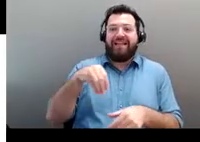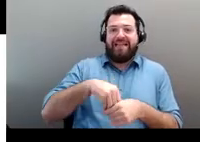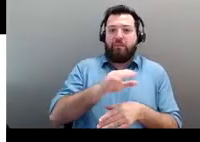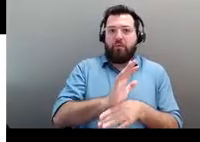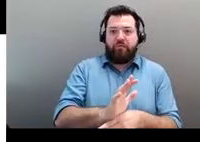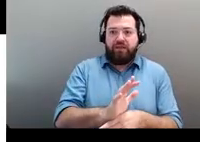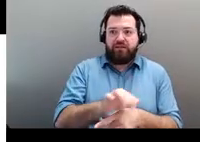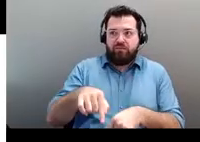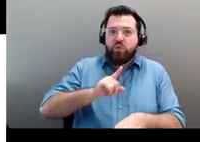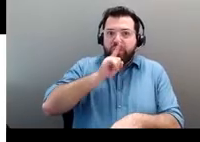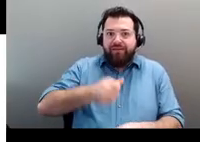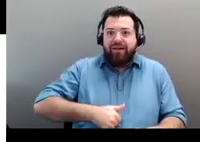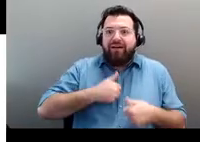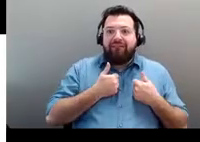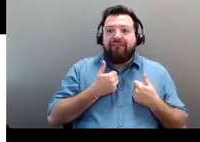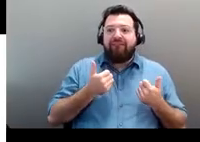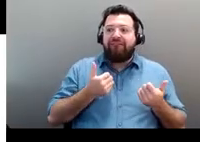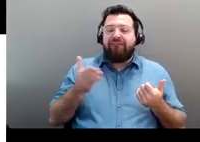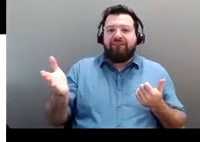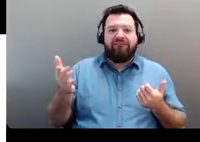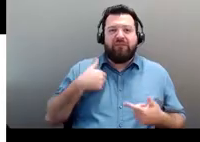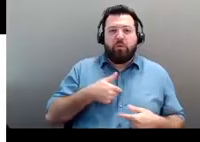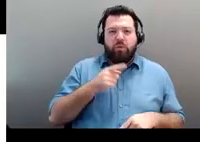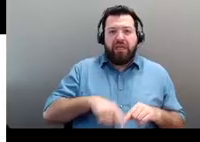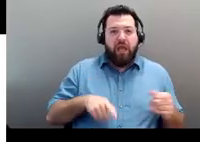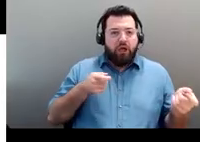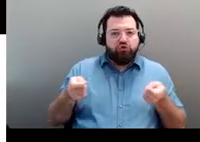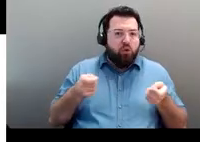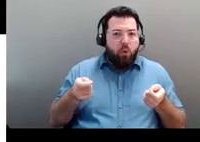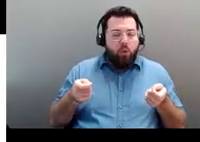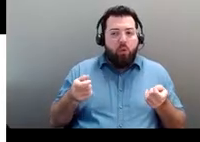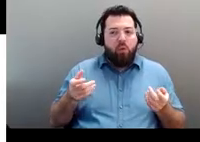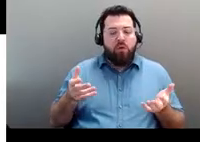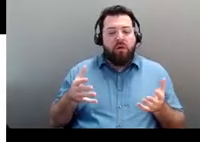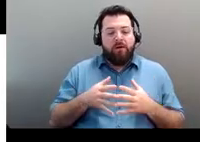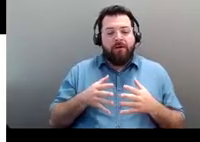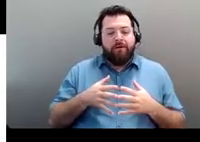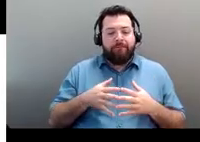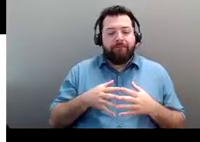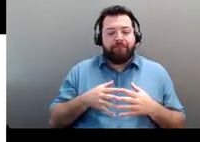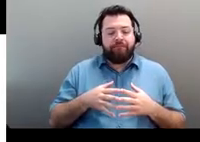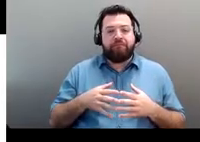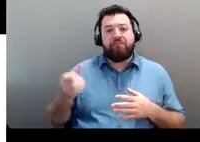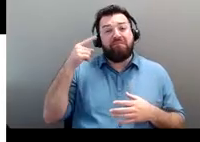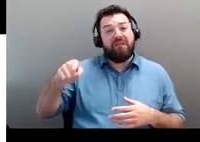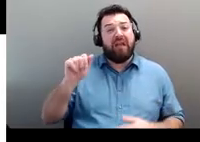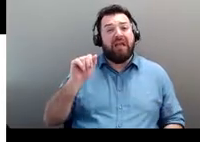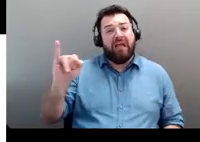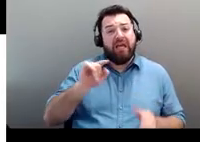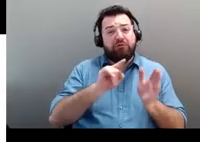know, that we can't control it. Um, and AI